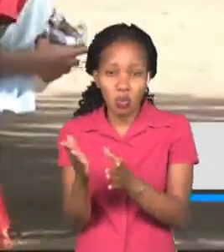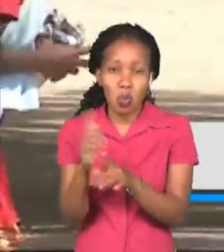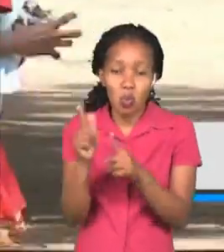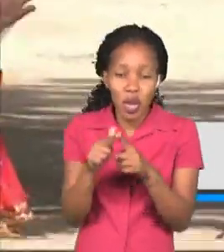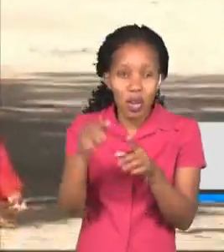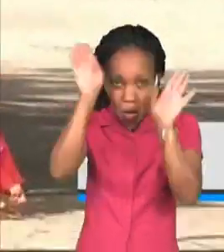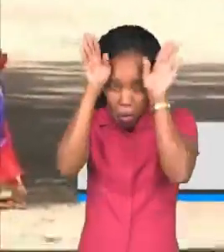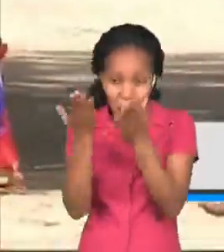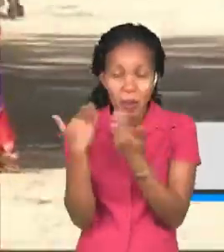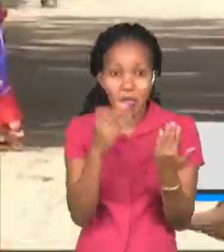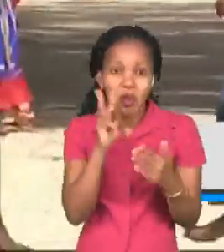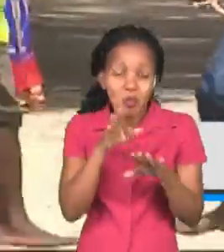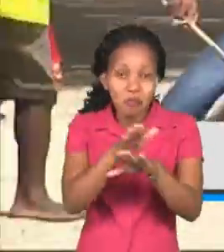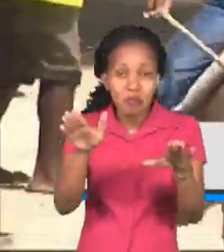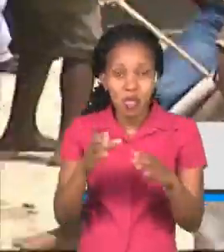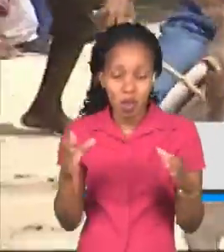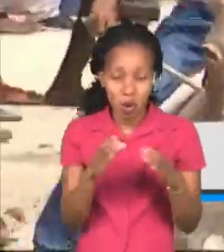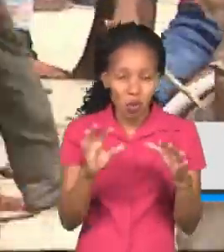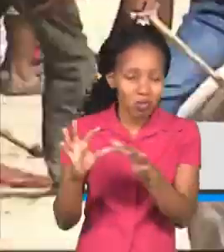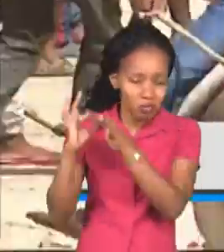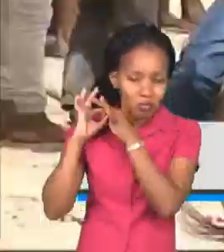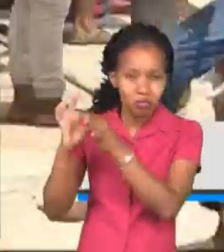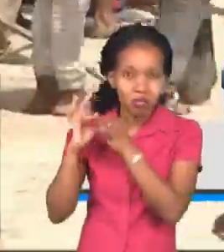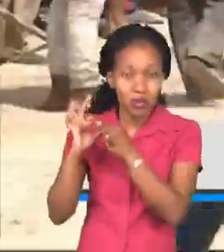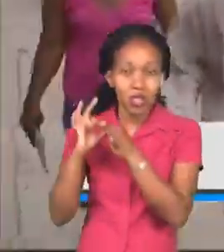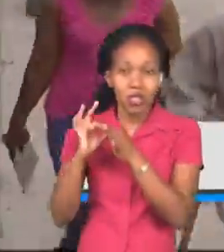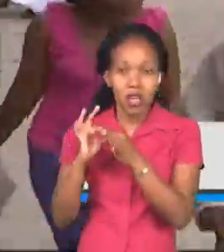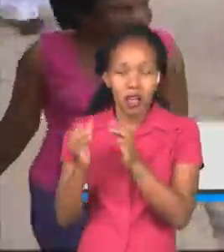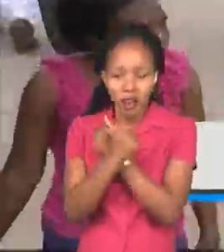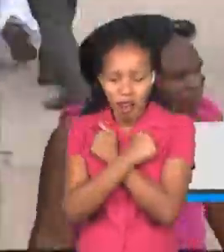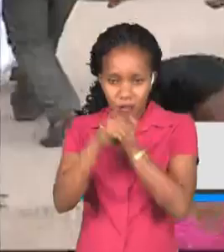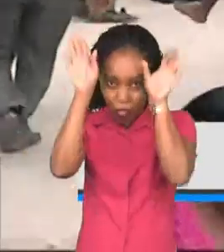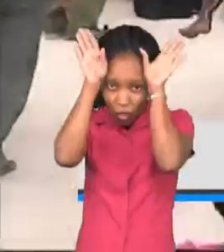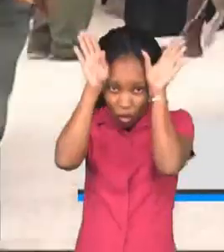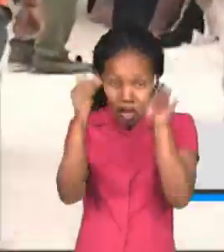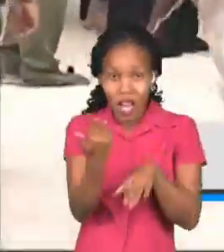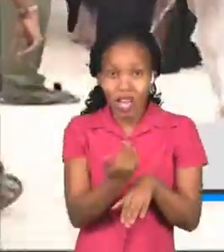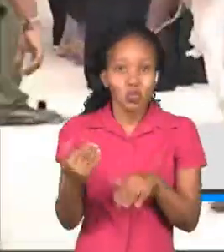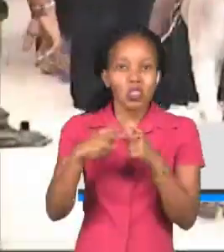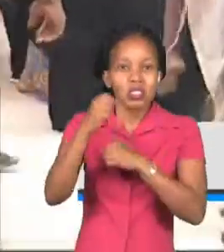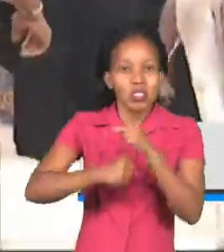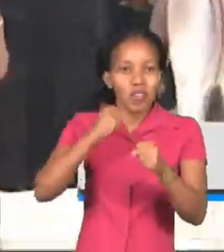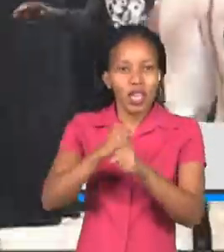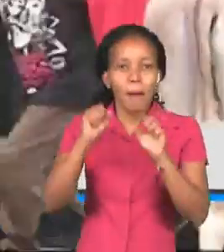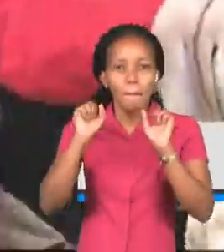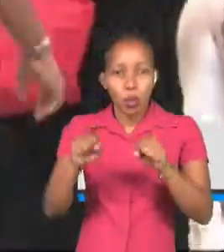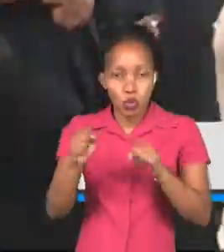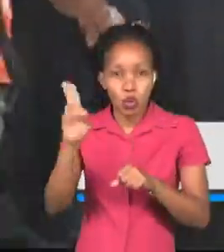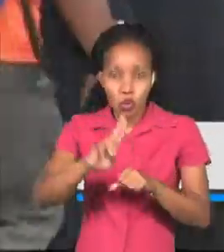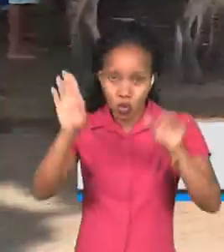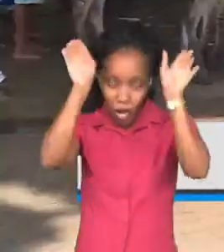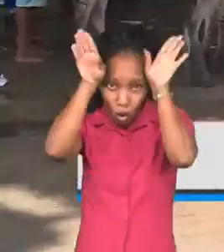ocean. The community's culture is so engrossed in them that children as young as 7 years can easily ride